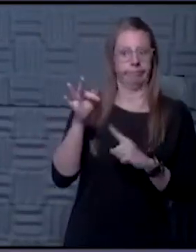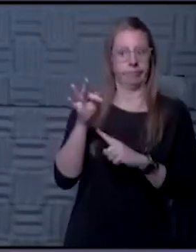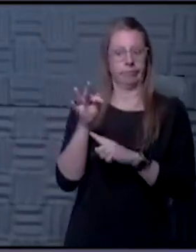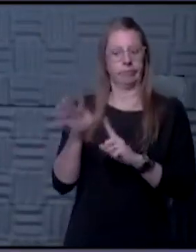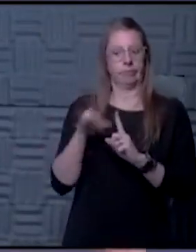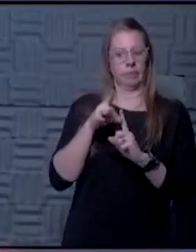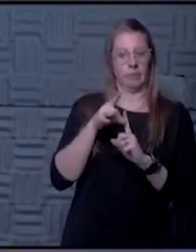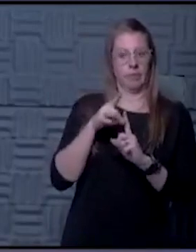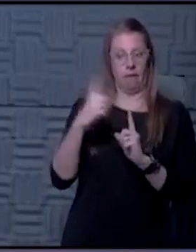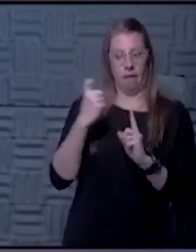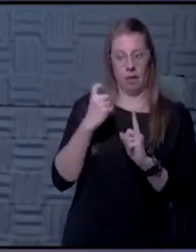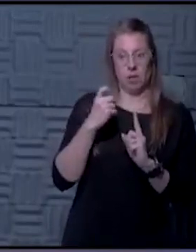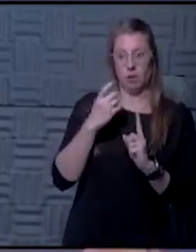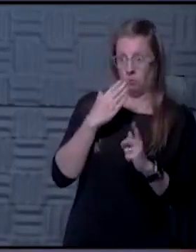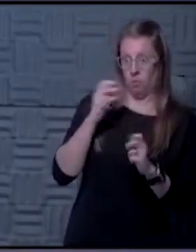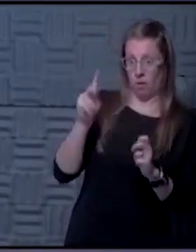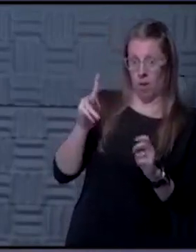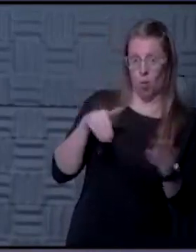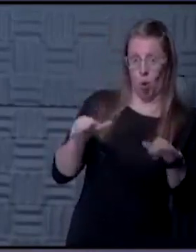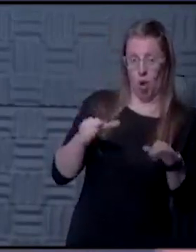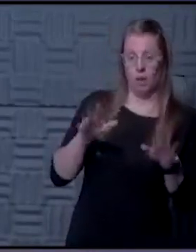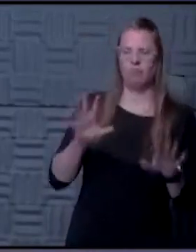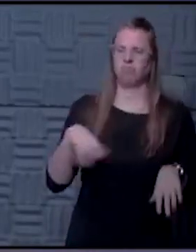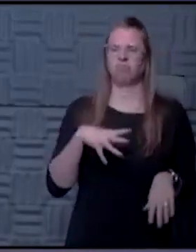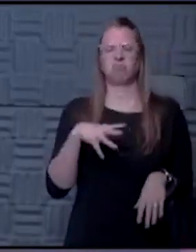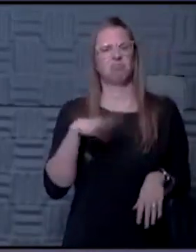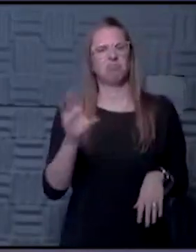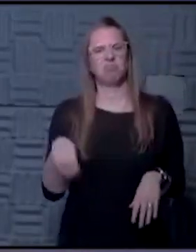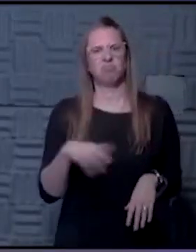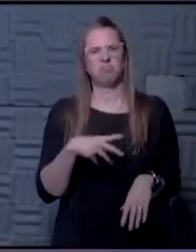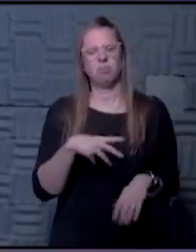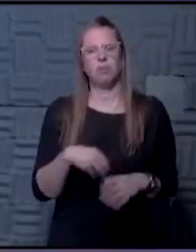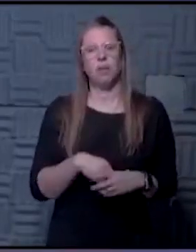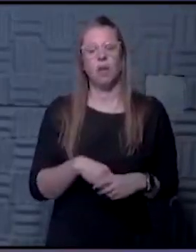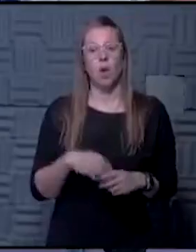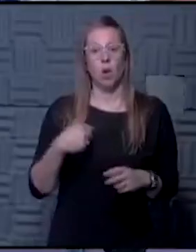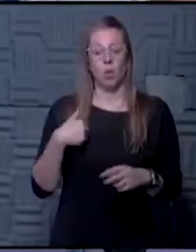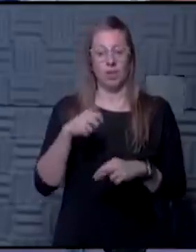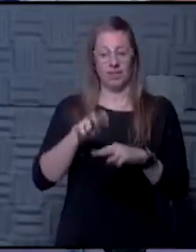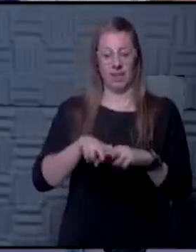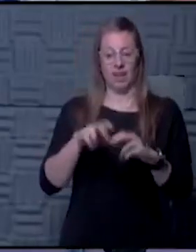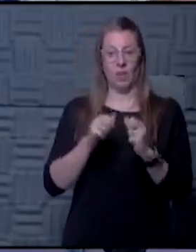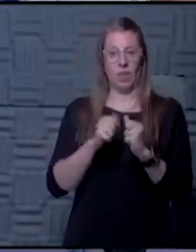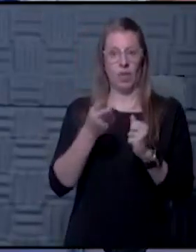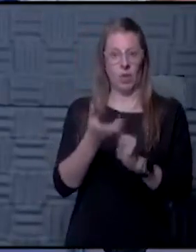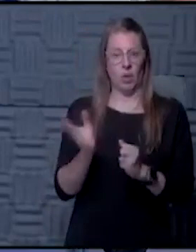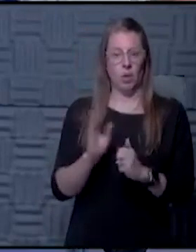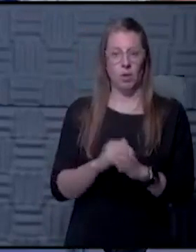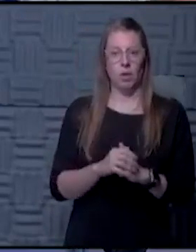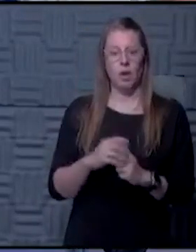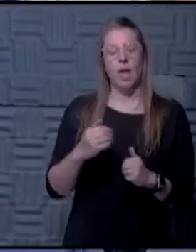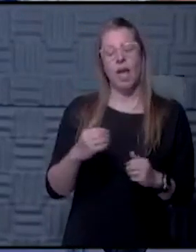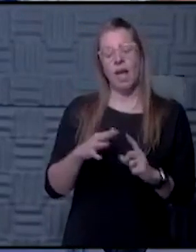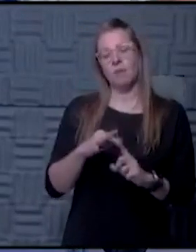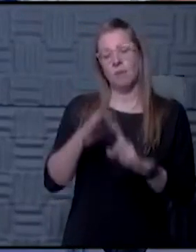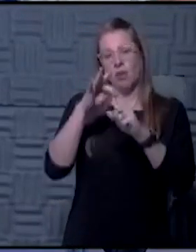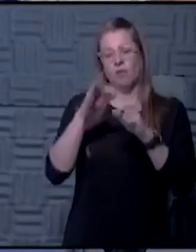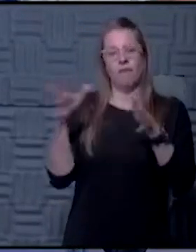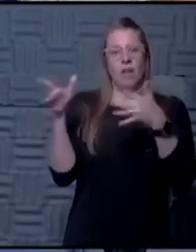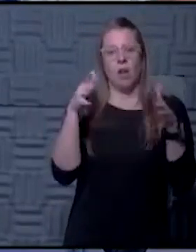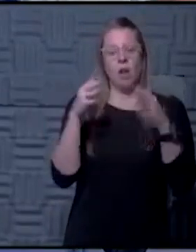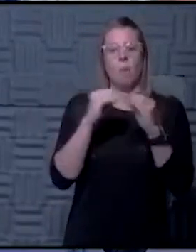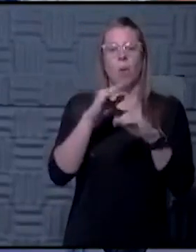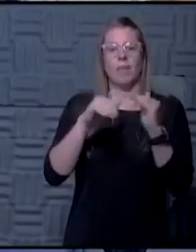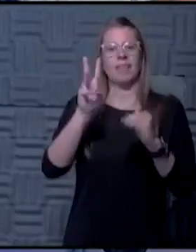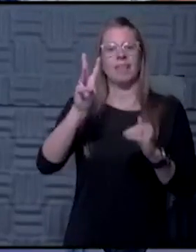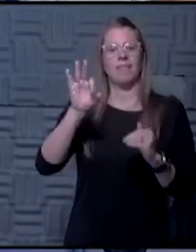ask her are you good to walk, or are you good? I'm like, I'm fine. Well, we're sitting in the room with you and again, we have special ventilation here, and we're more than 6 feet